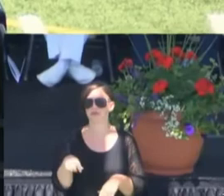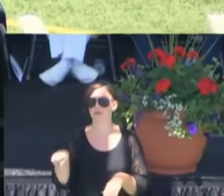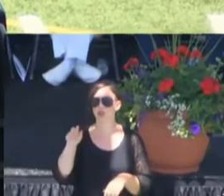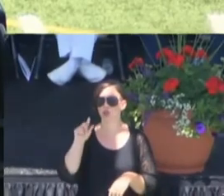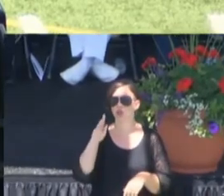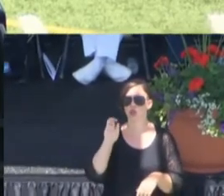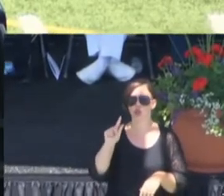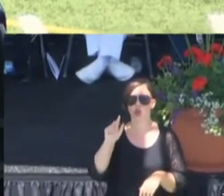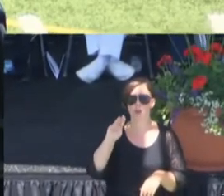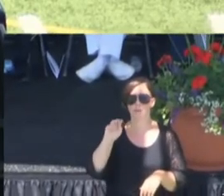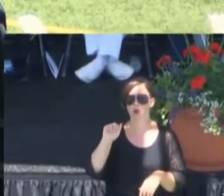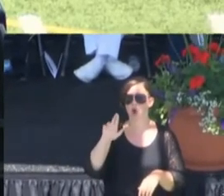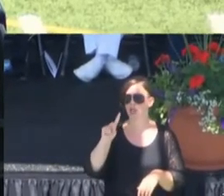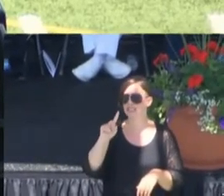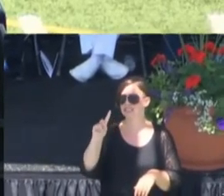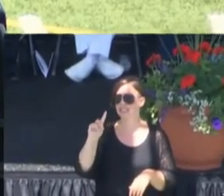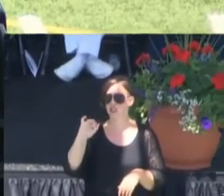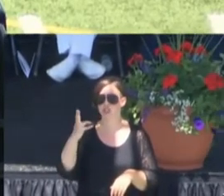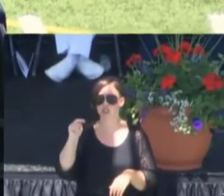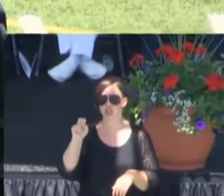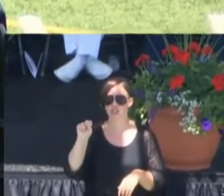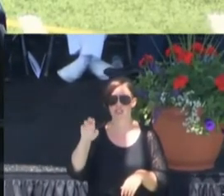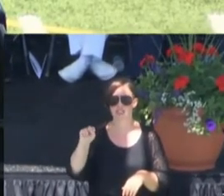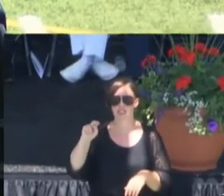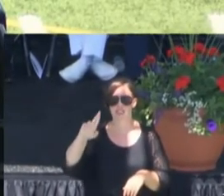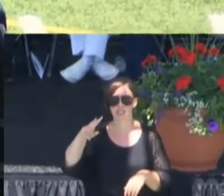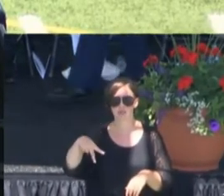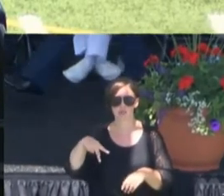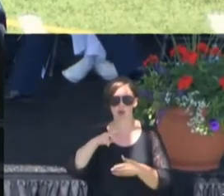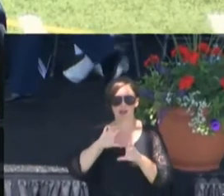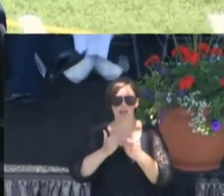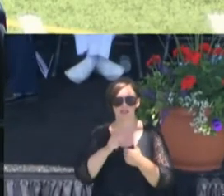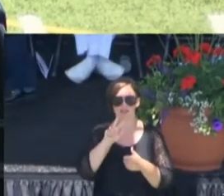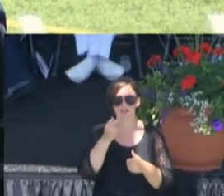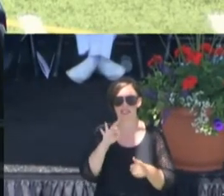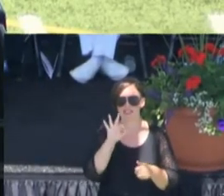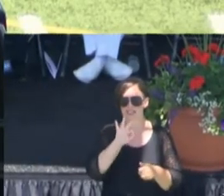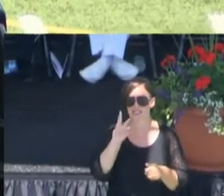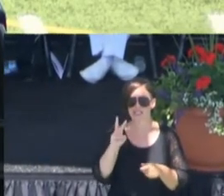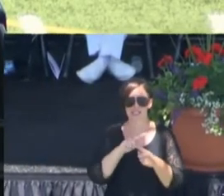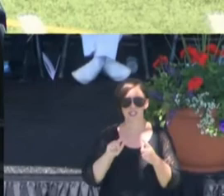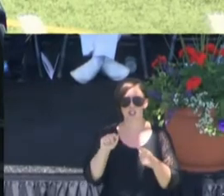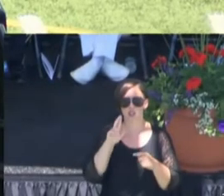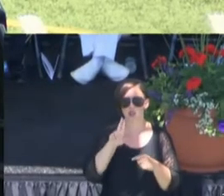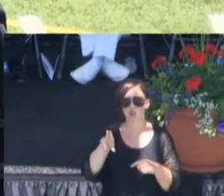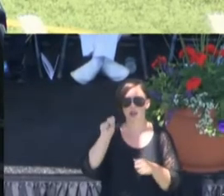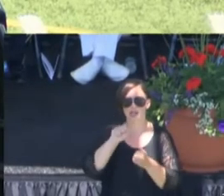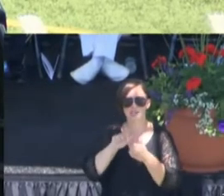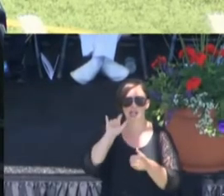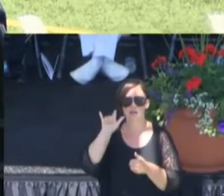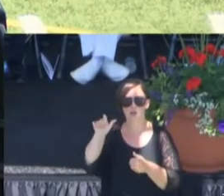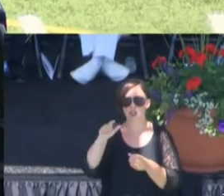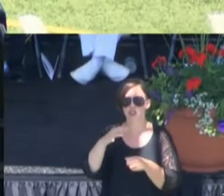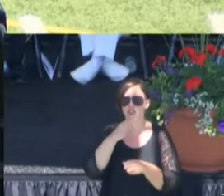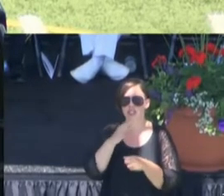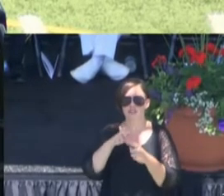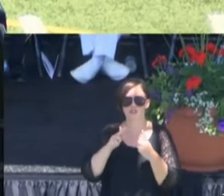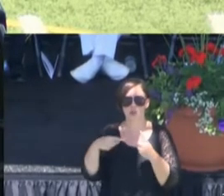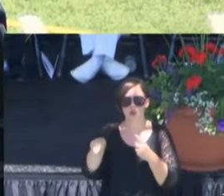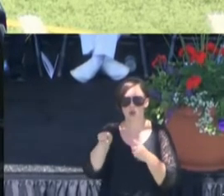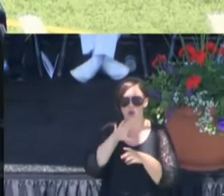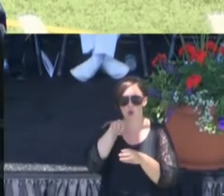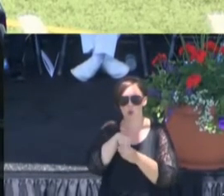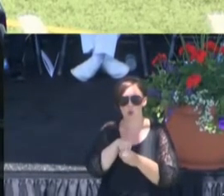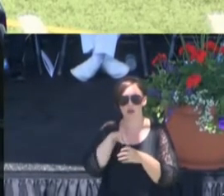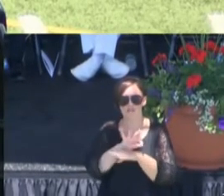Colonel Mark D. Johnson, Kings Point class of 1996, United States Air Force Chief Global Precision Attack Corps Function